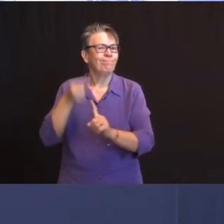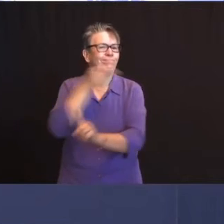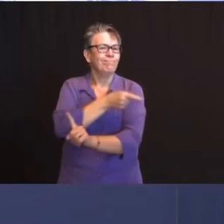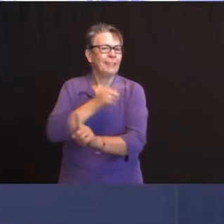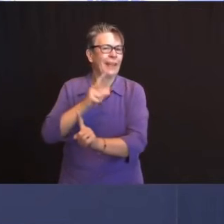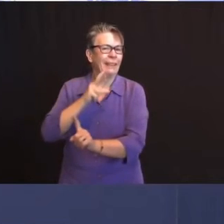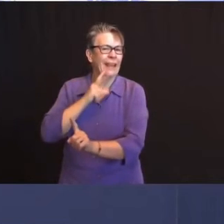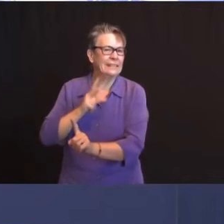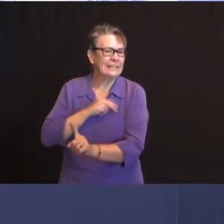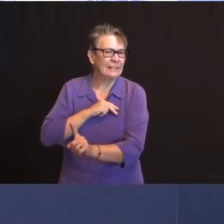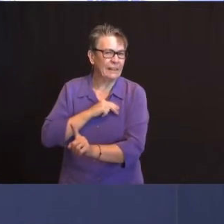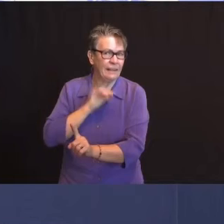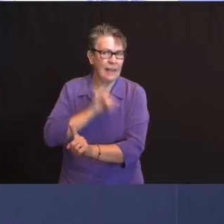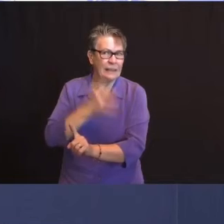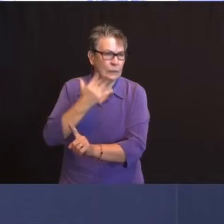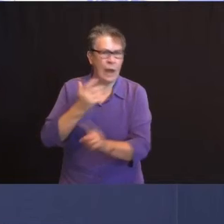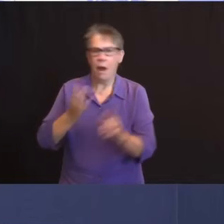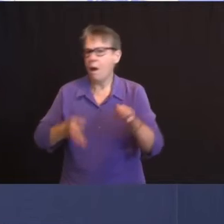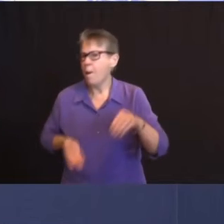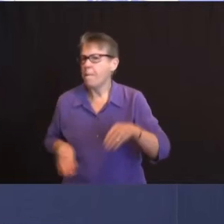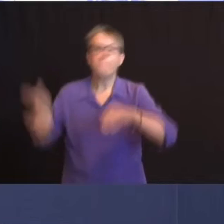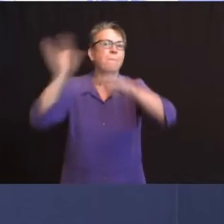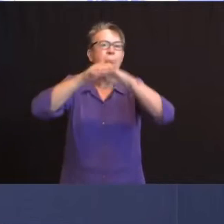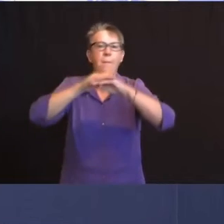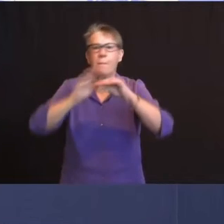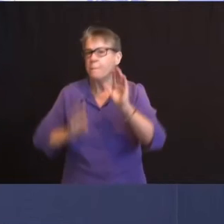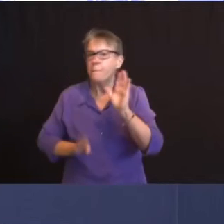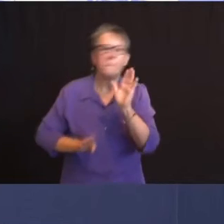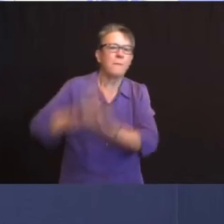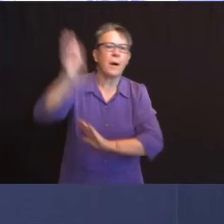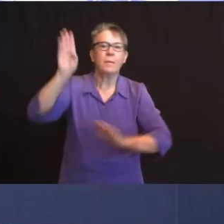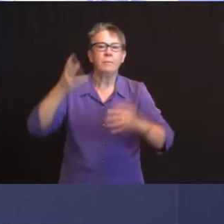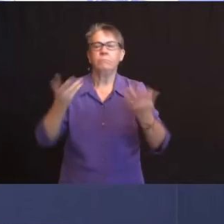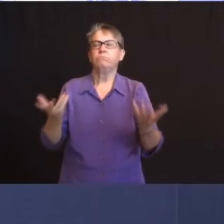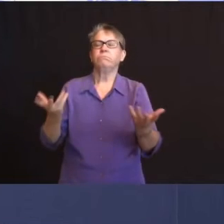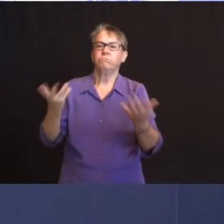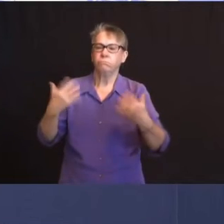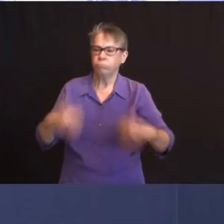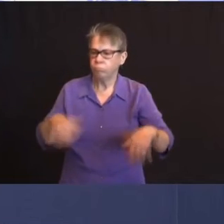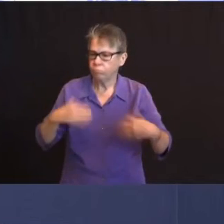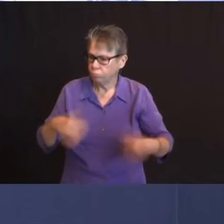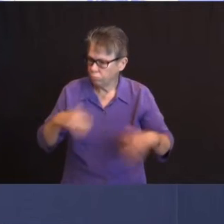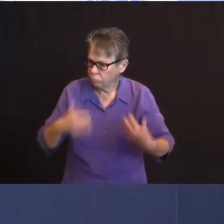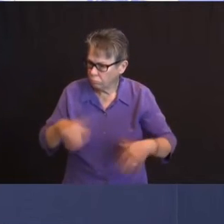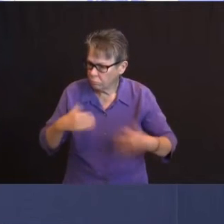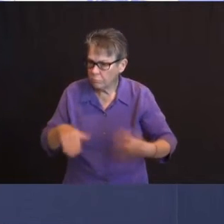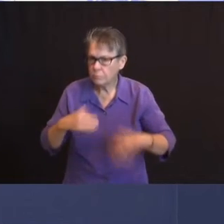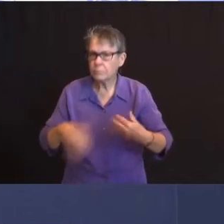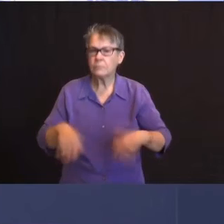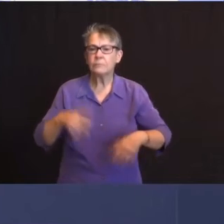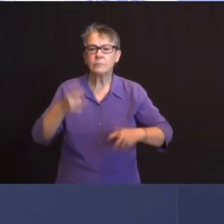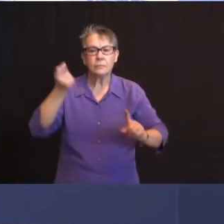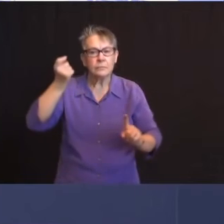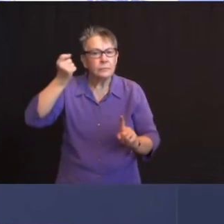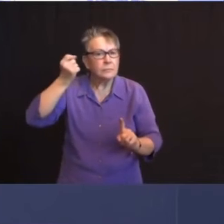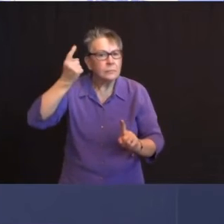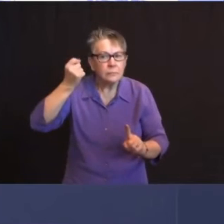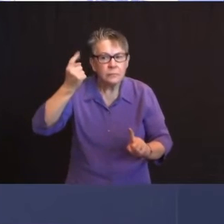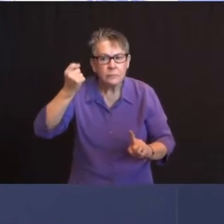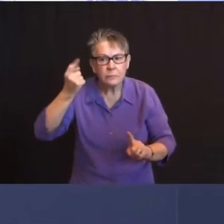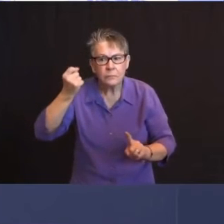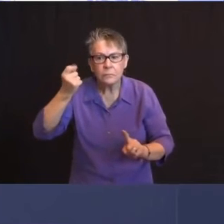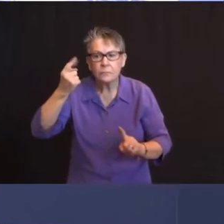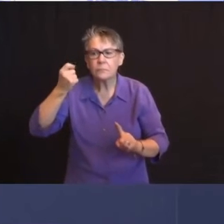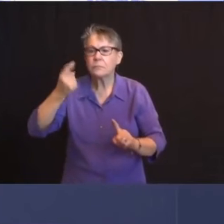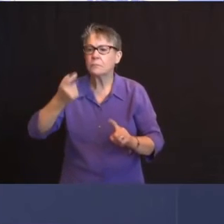days difficult. Given the lag between infection, illness onset testing, and reporting of results, full effects as it relates to case counts